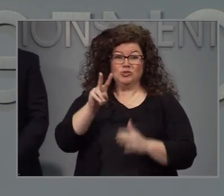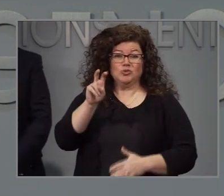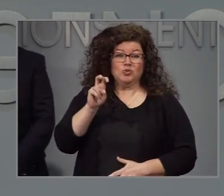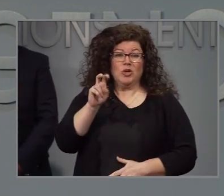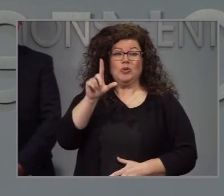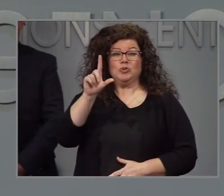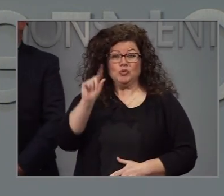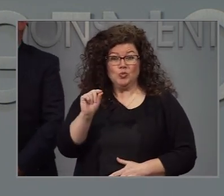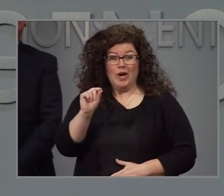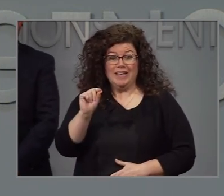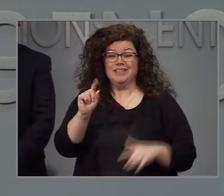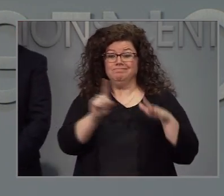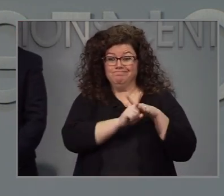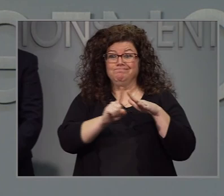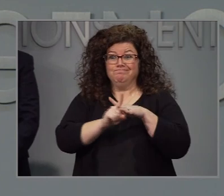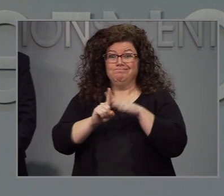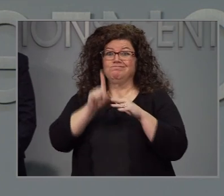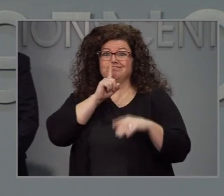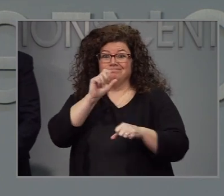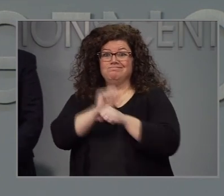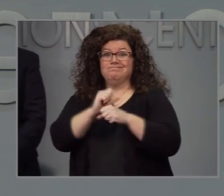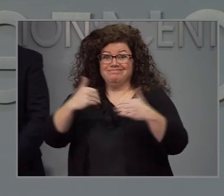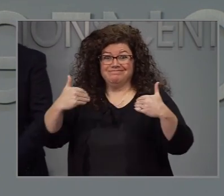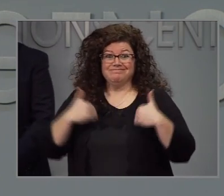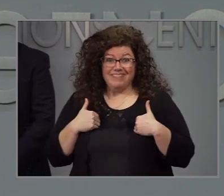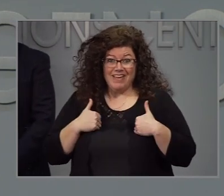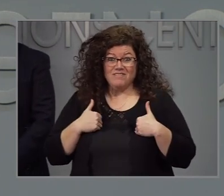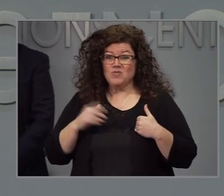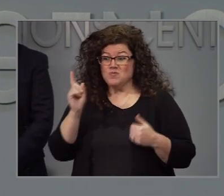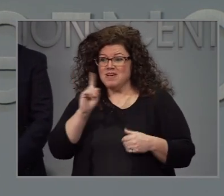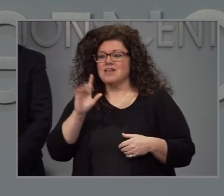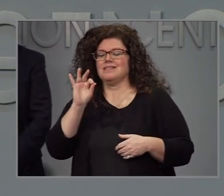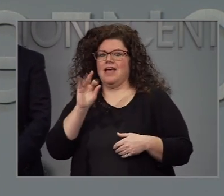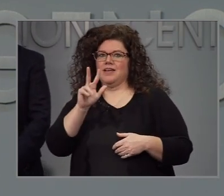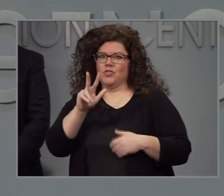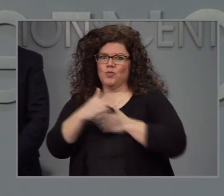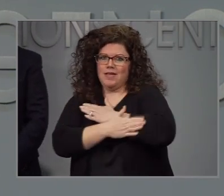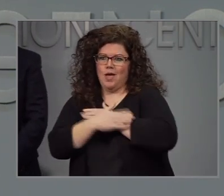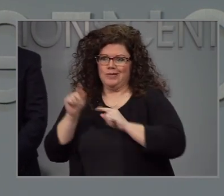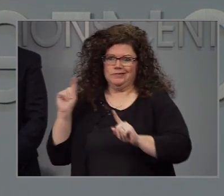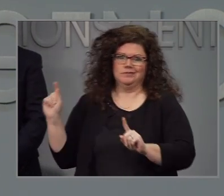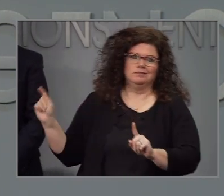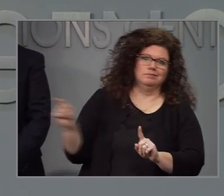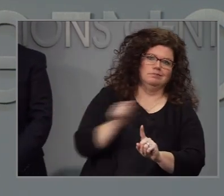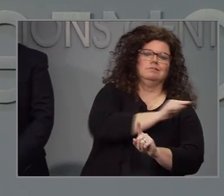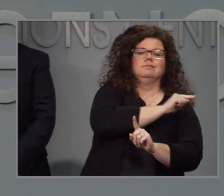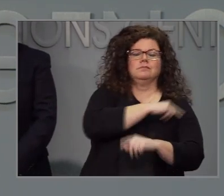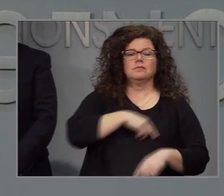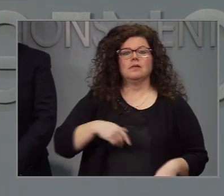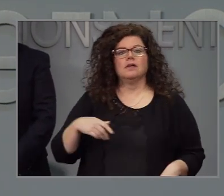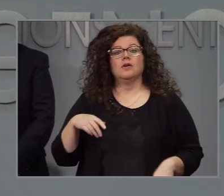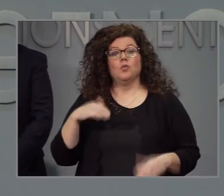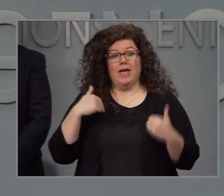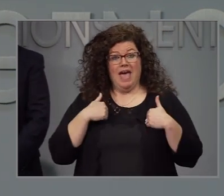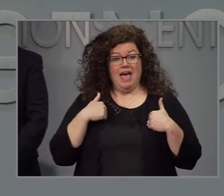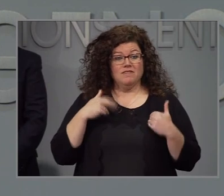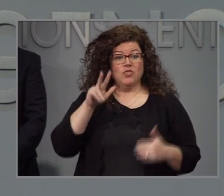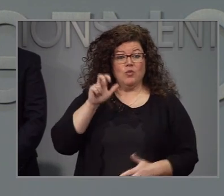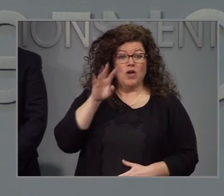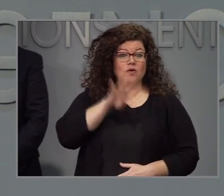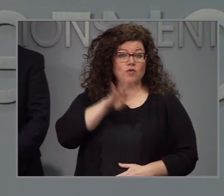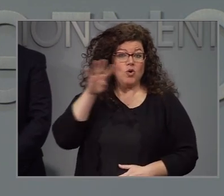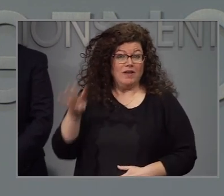7,220 laboratory-confirmed cases in 93 counties. We have 434 people who are